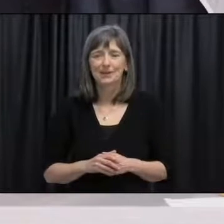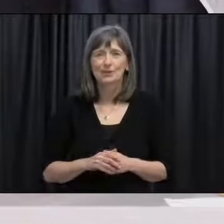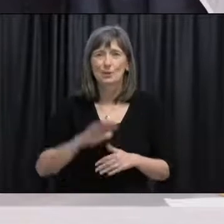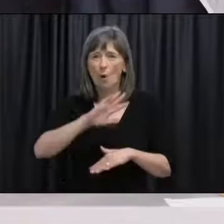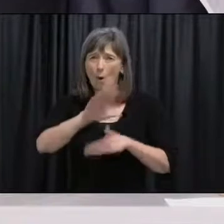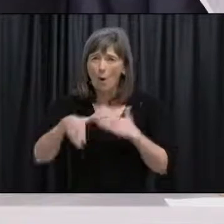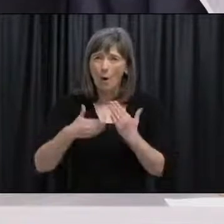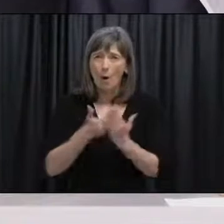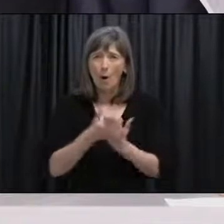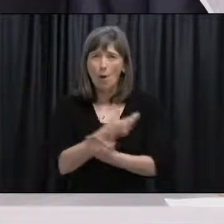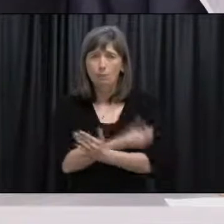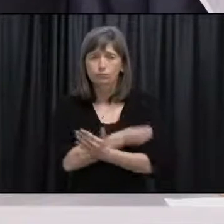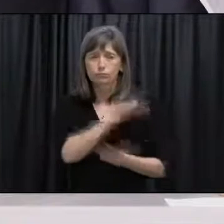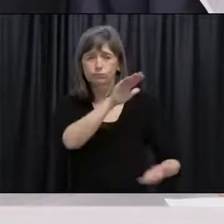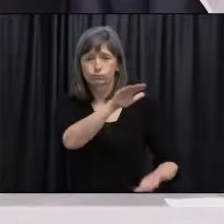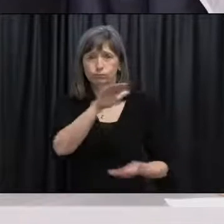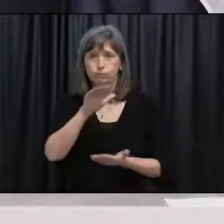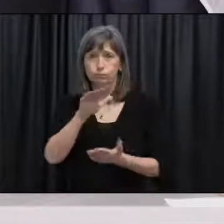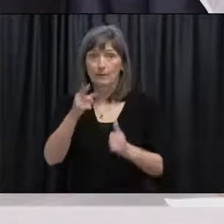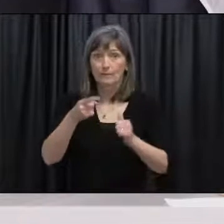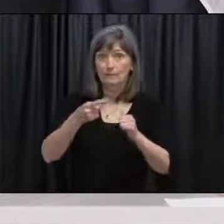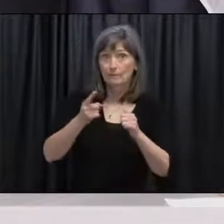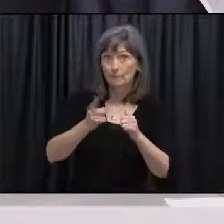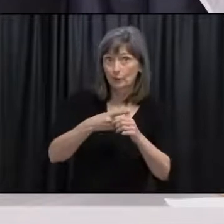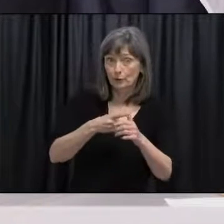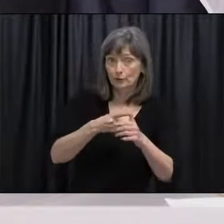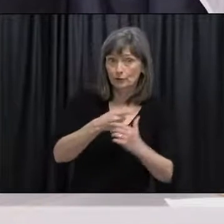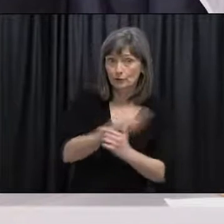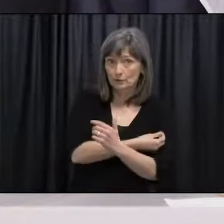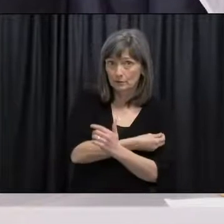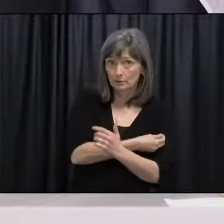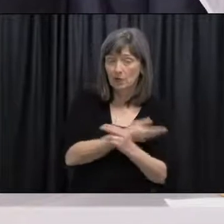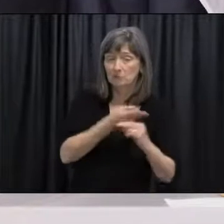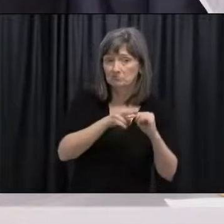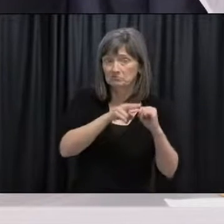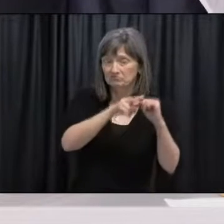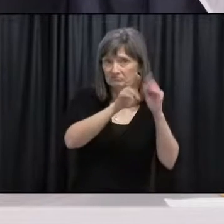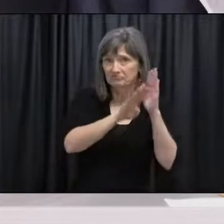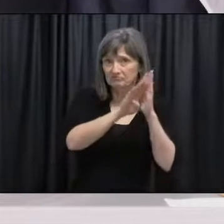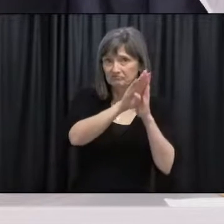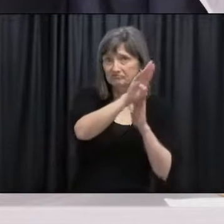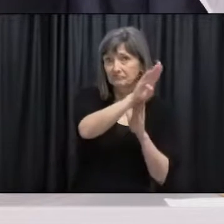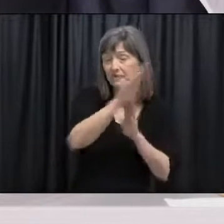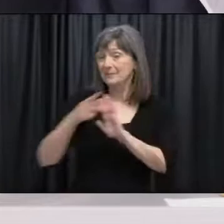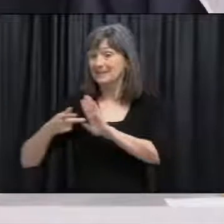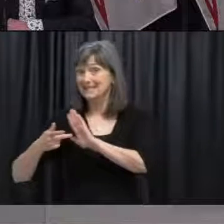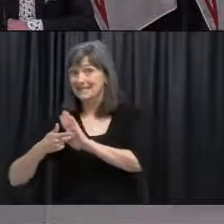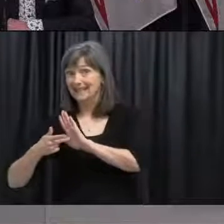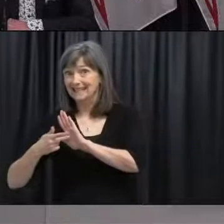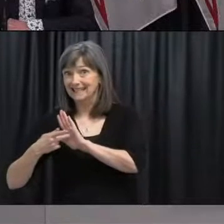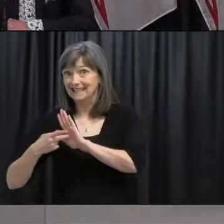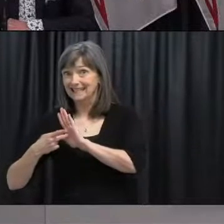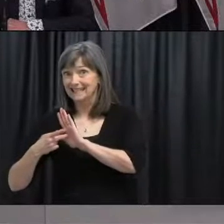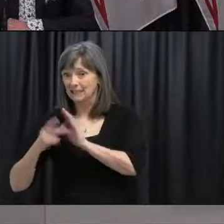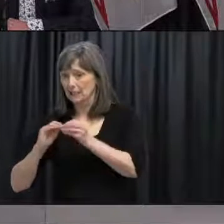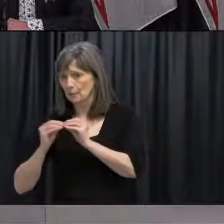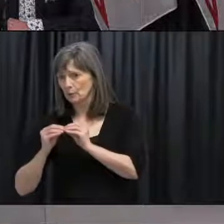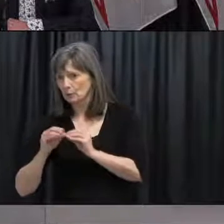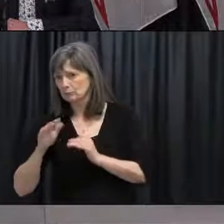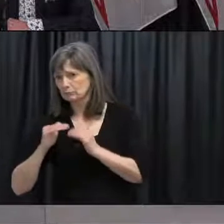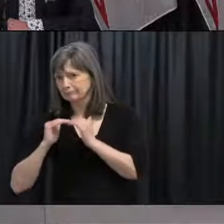guess the number of people who've gotten the first dose has been steadily increasing, but those with getting their second dose hasn't.